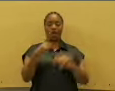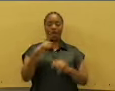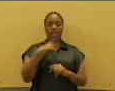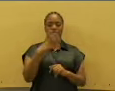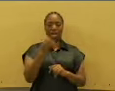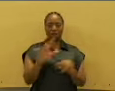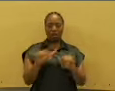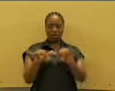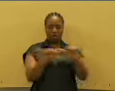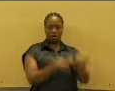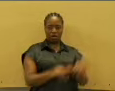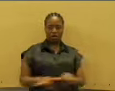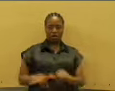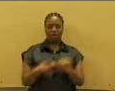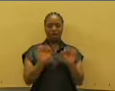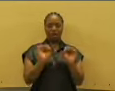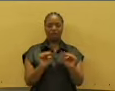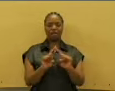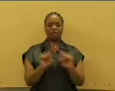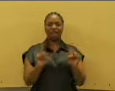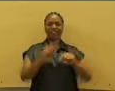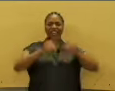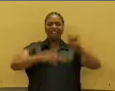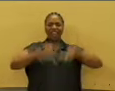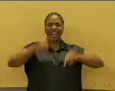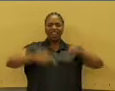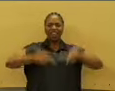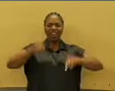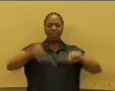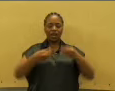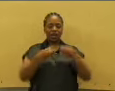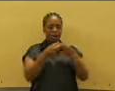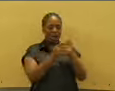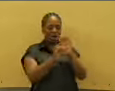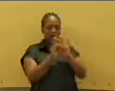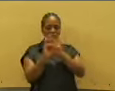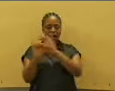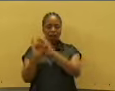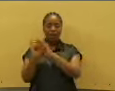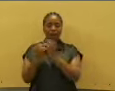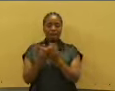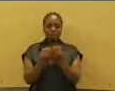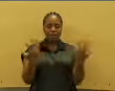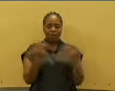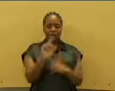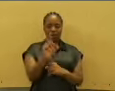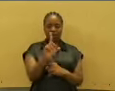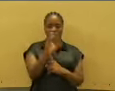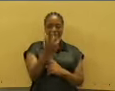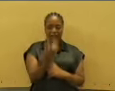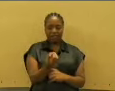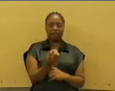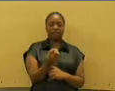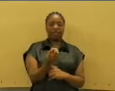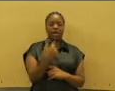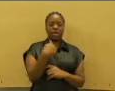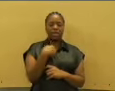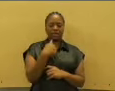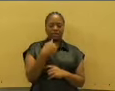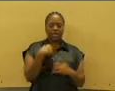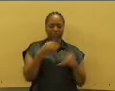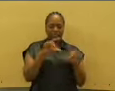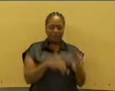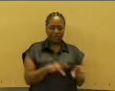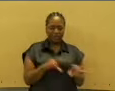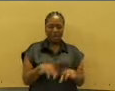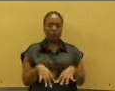identity, but also then having different facets that define them, and in most cases will exacerbate the injustices that they suffer from. So